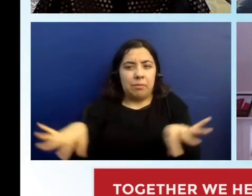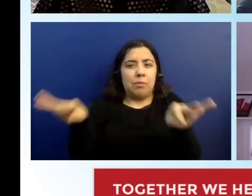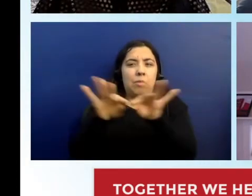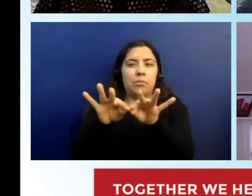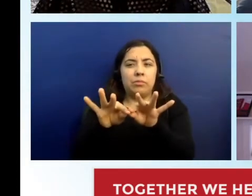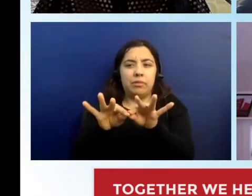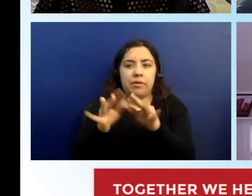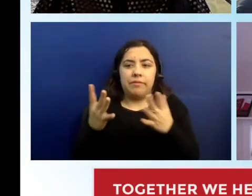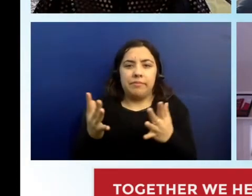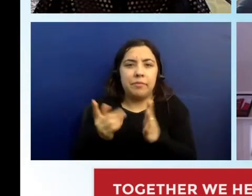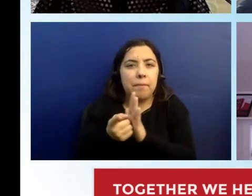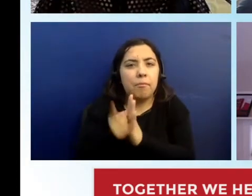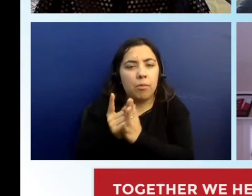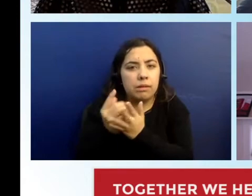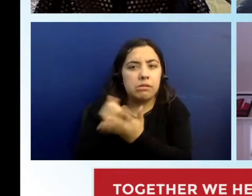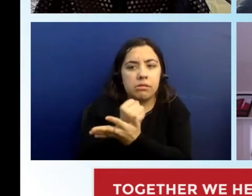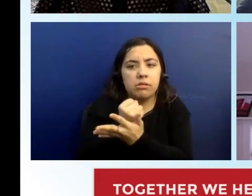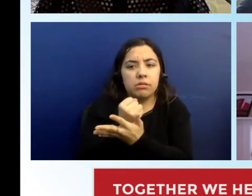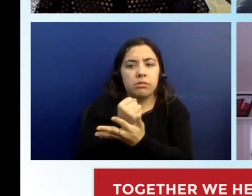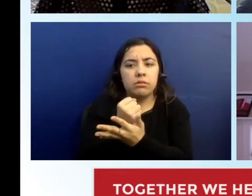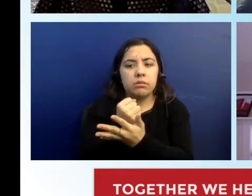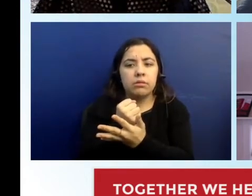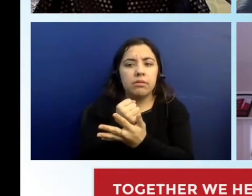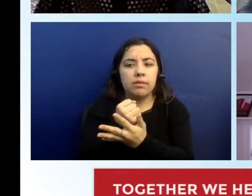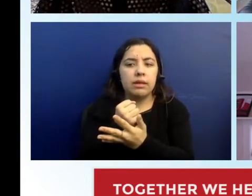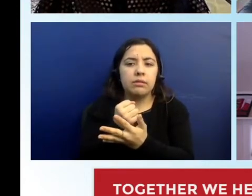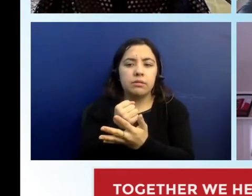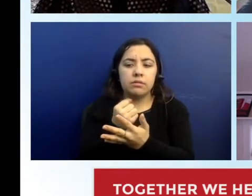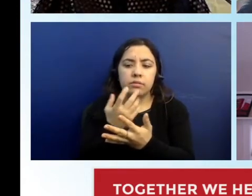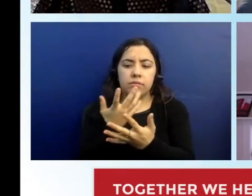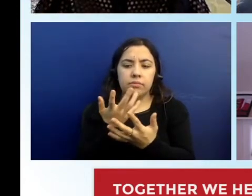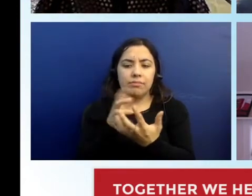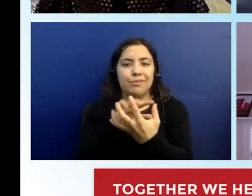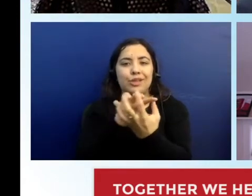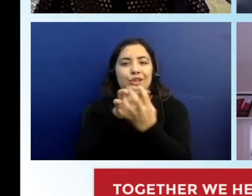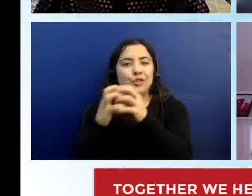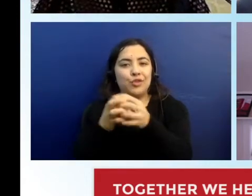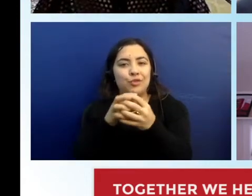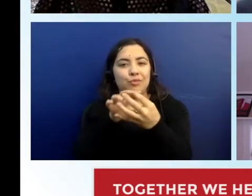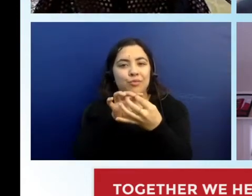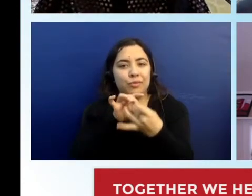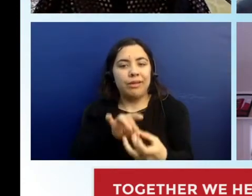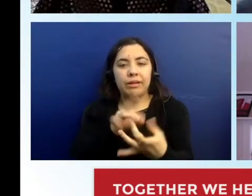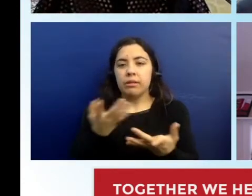moment is interrelated. I think, you know, the reason that